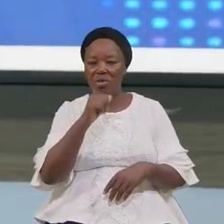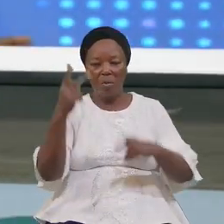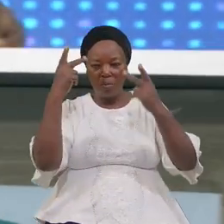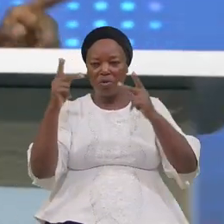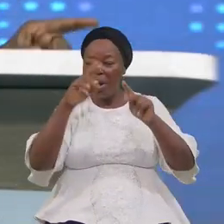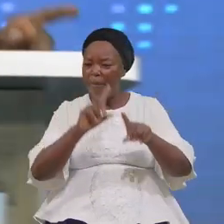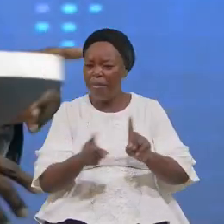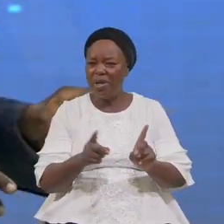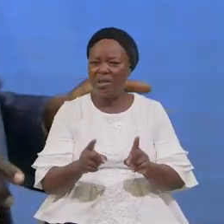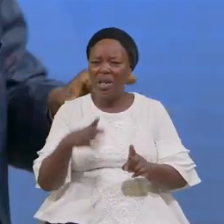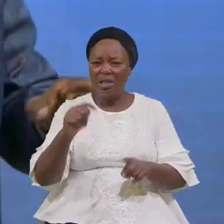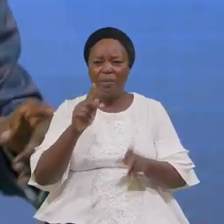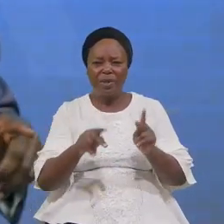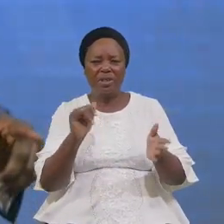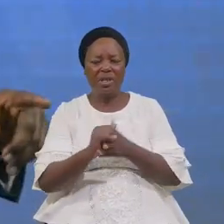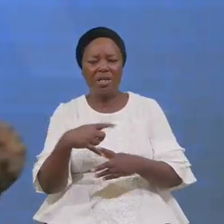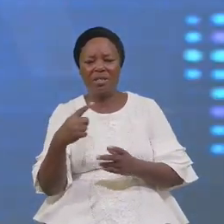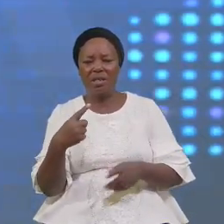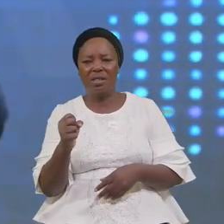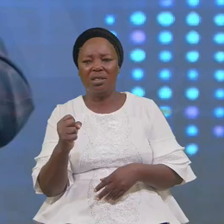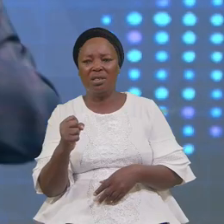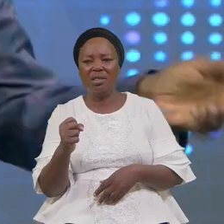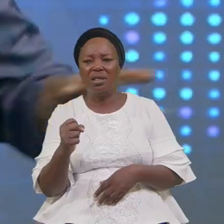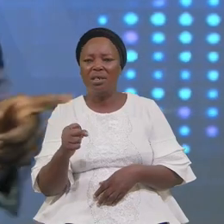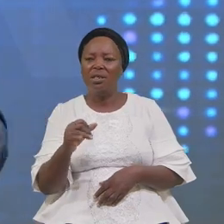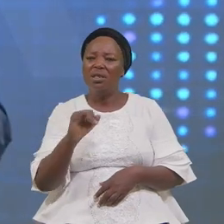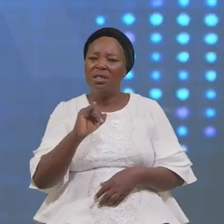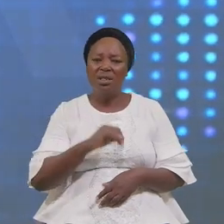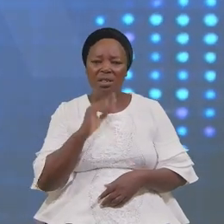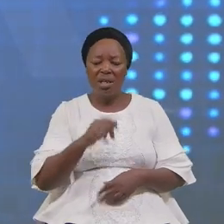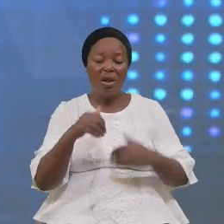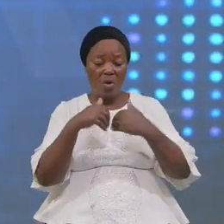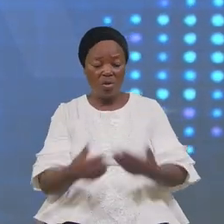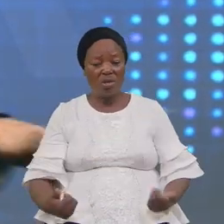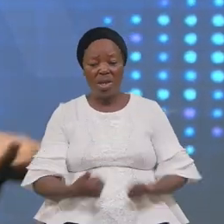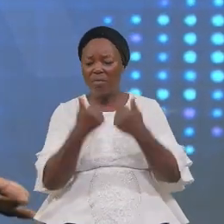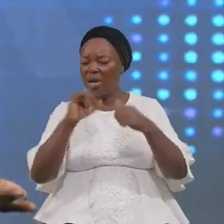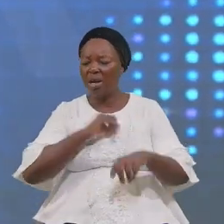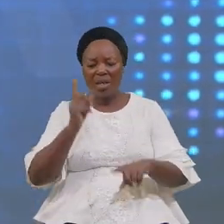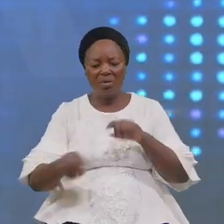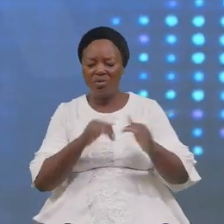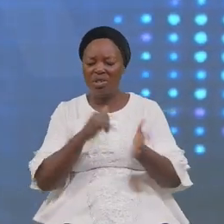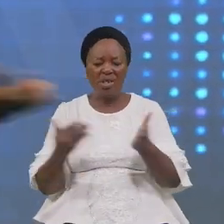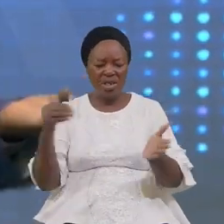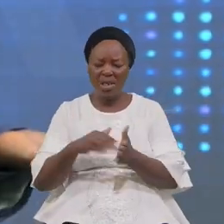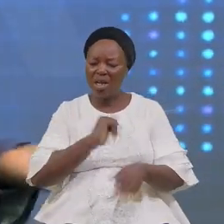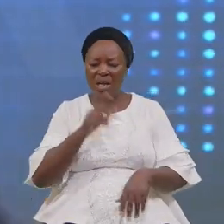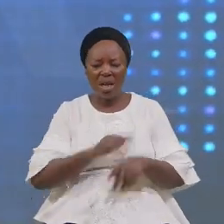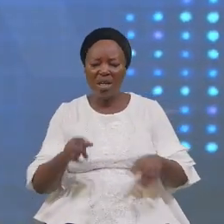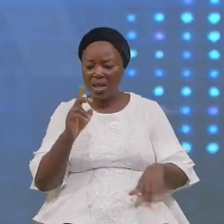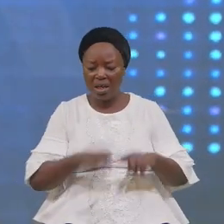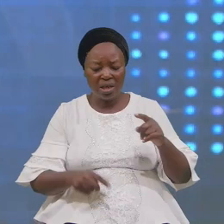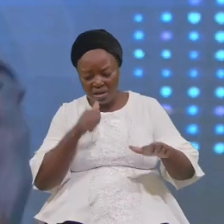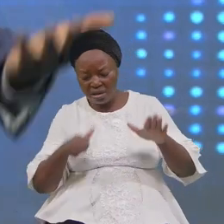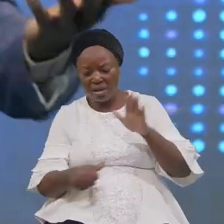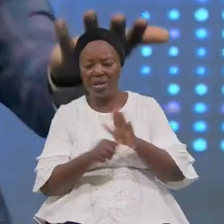the person that says, it's a lost game, I can't do it, I can't cover up, I have to open